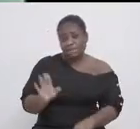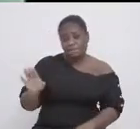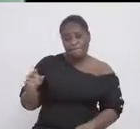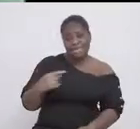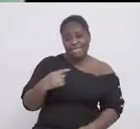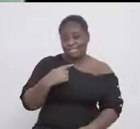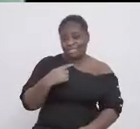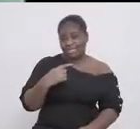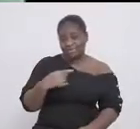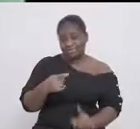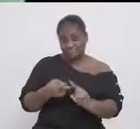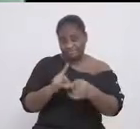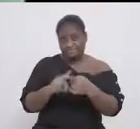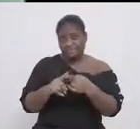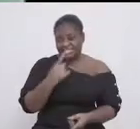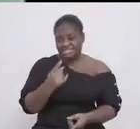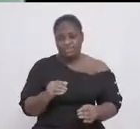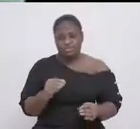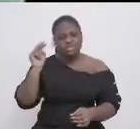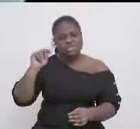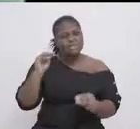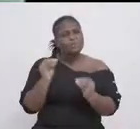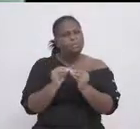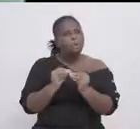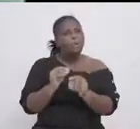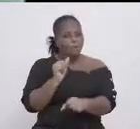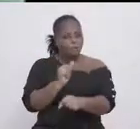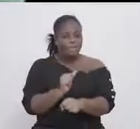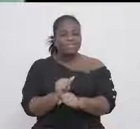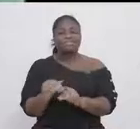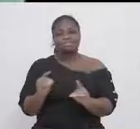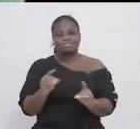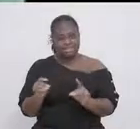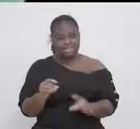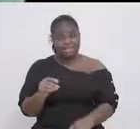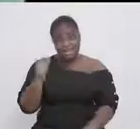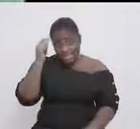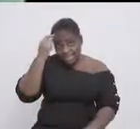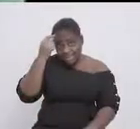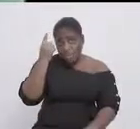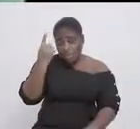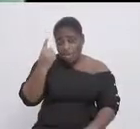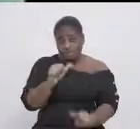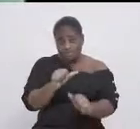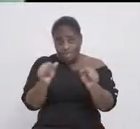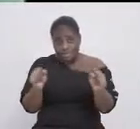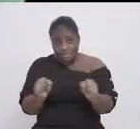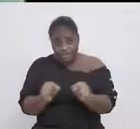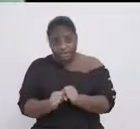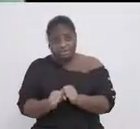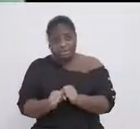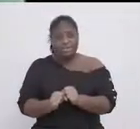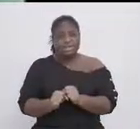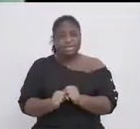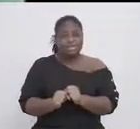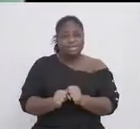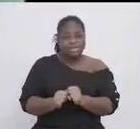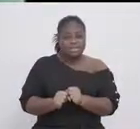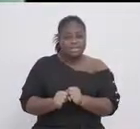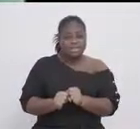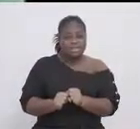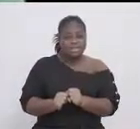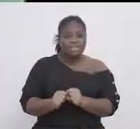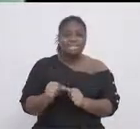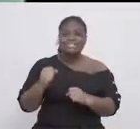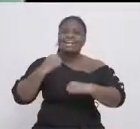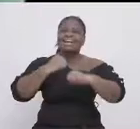colleague mentioned, we need a lot of work to be done. I think that one of the areas that we need to also work on